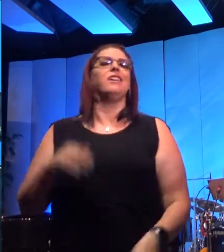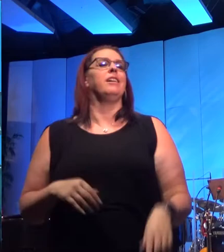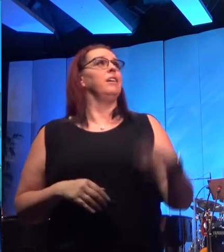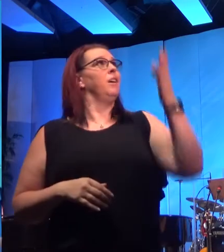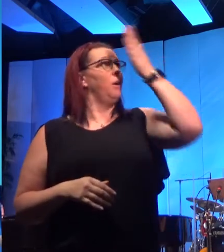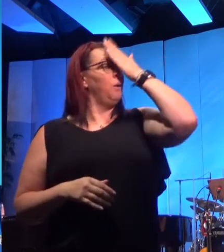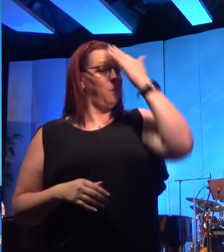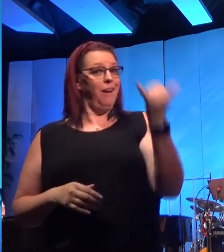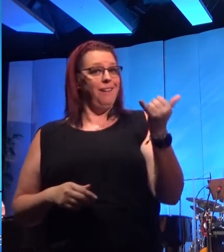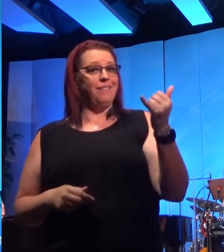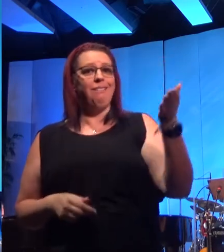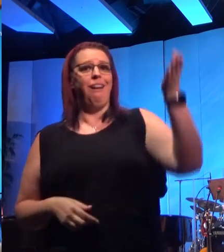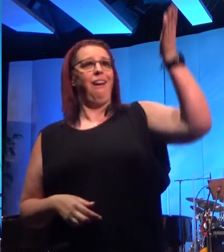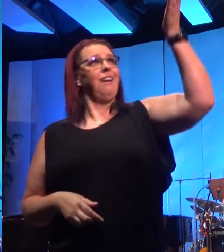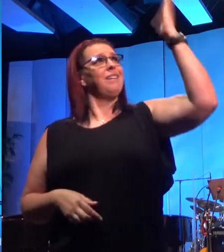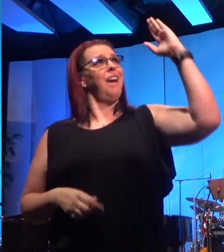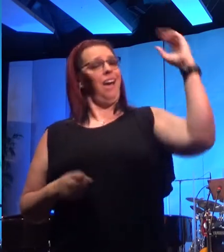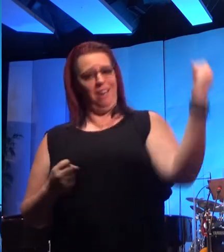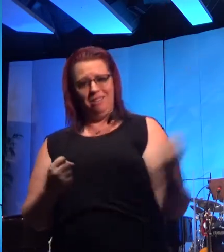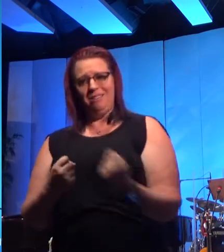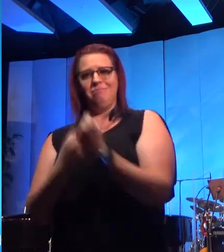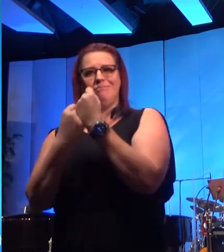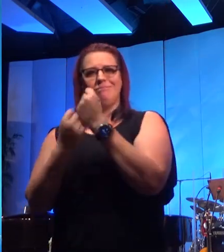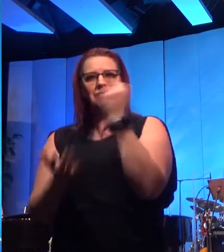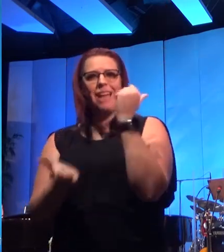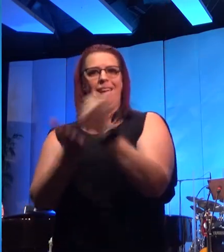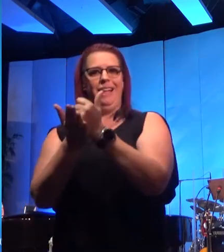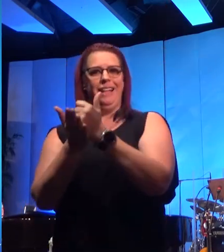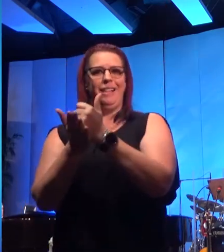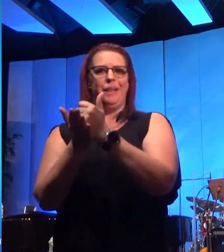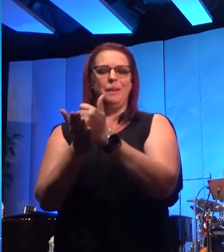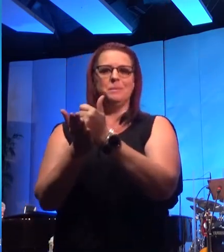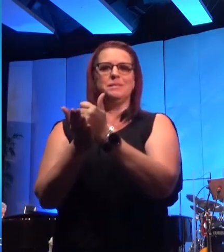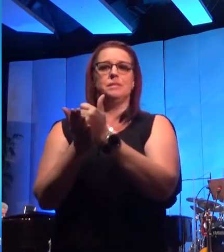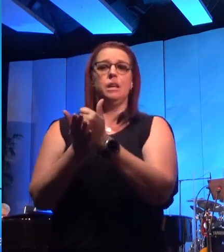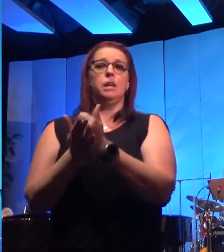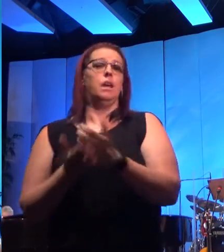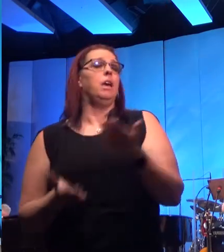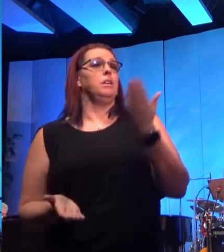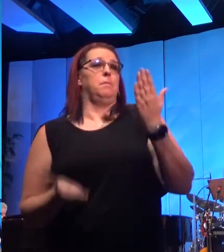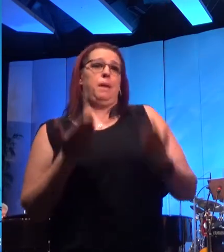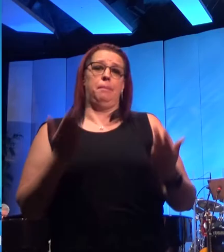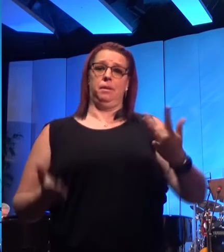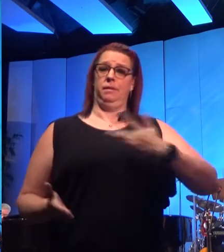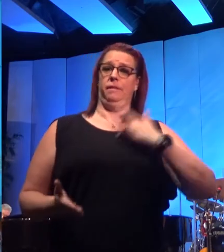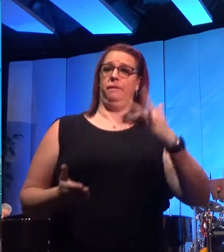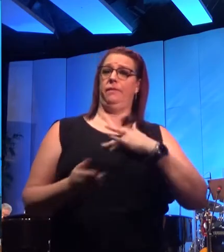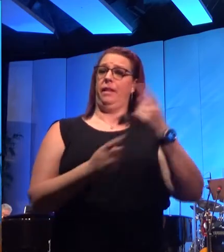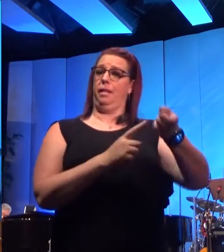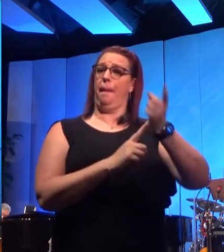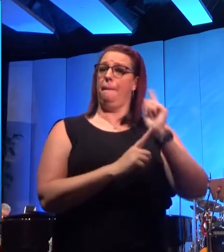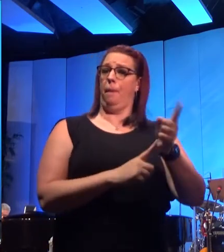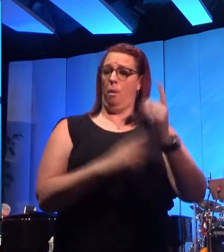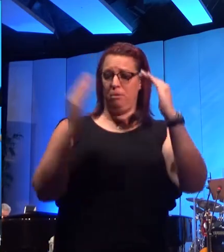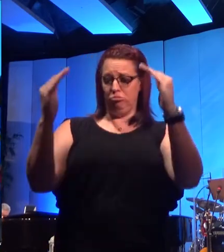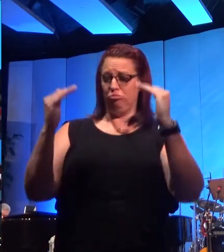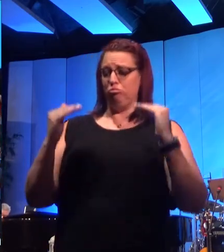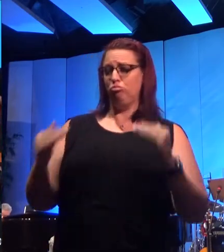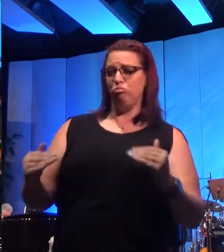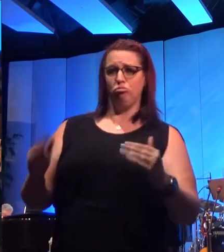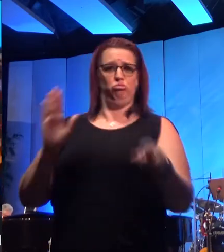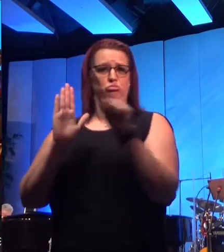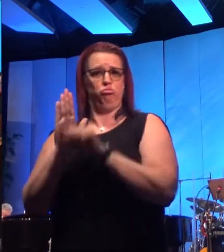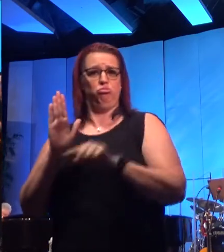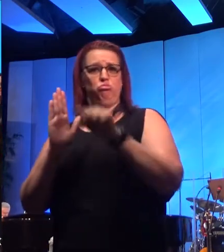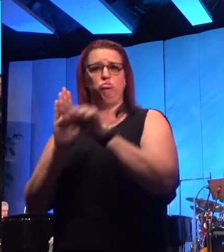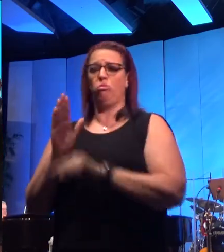alone. 'Cause God is holding you around. You might be down for a moment,